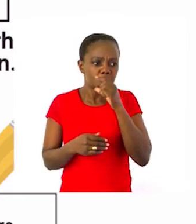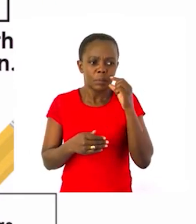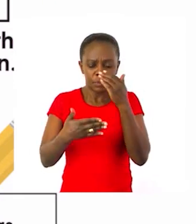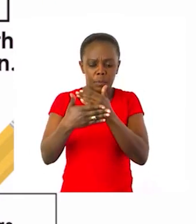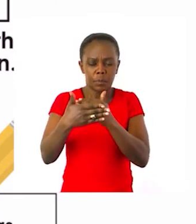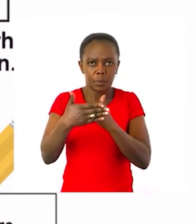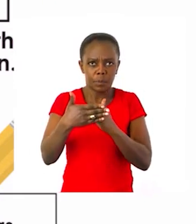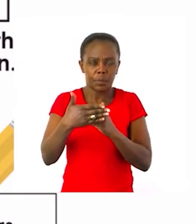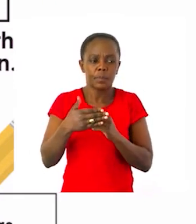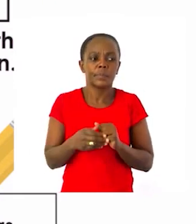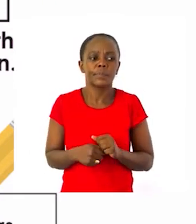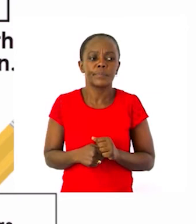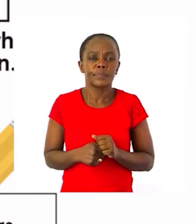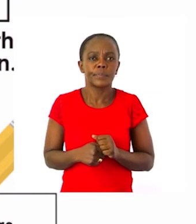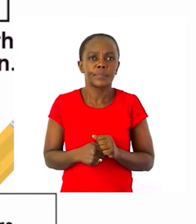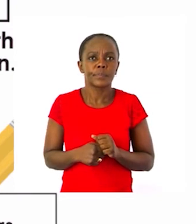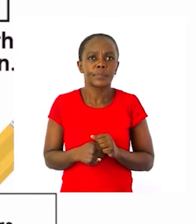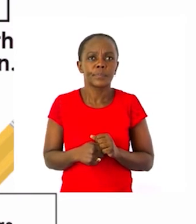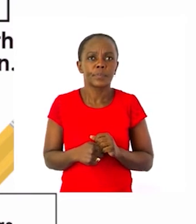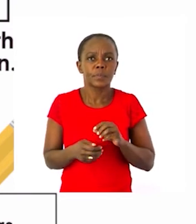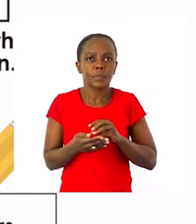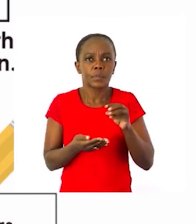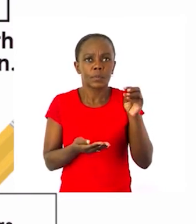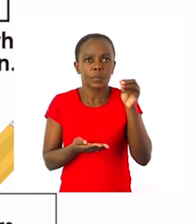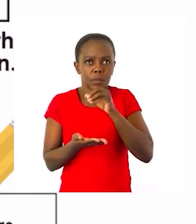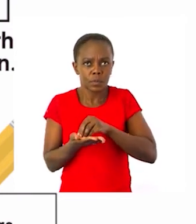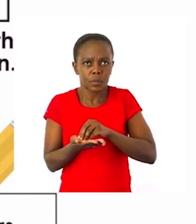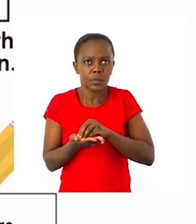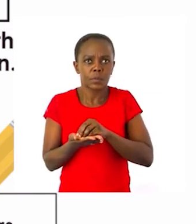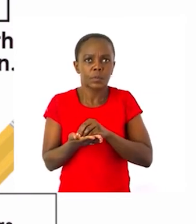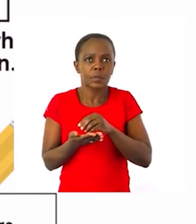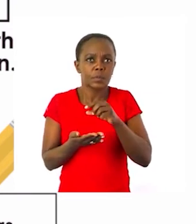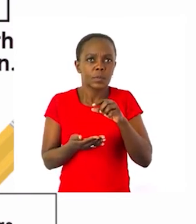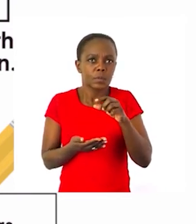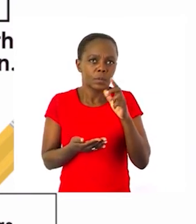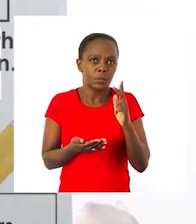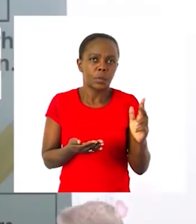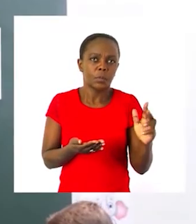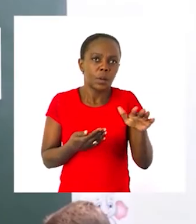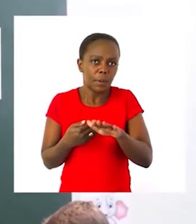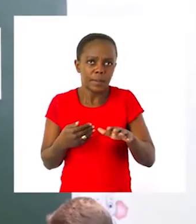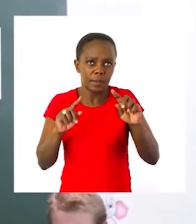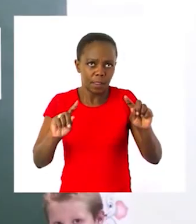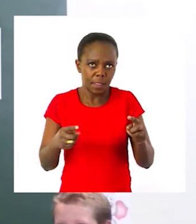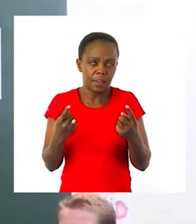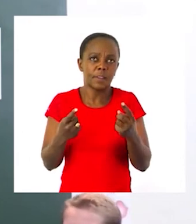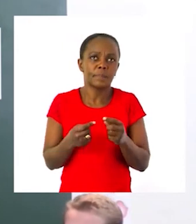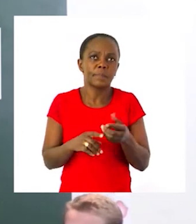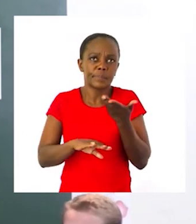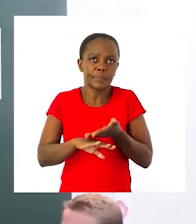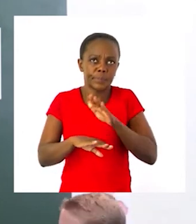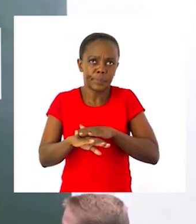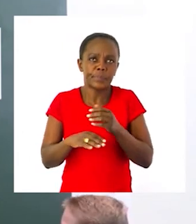you are going to fill in using people, places, and things. I've given you an example on